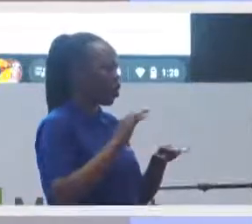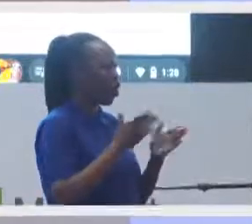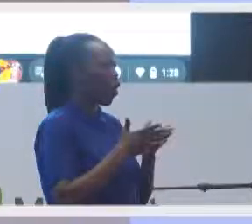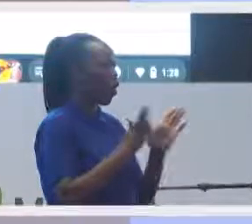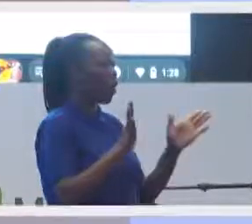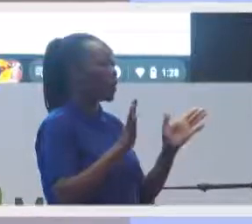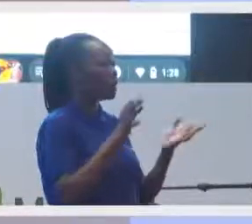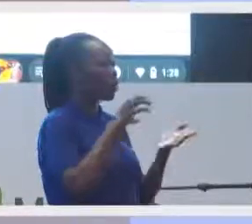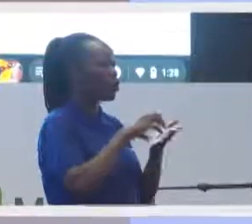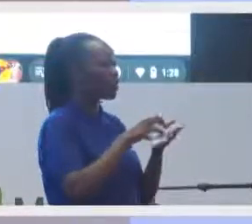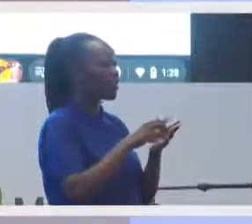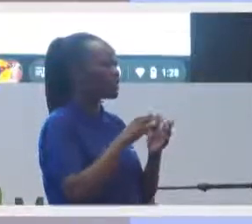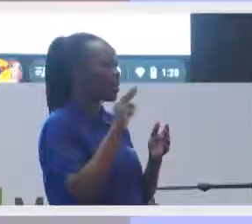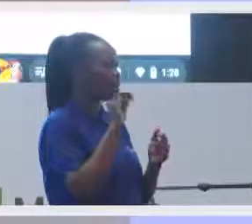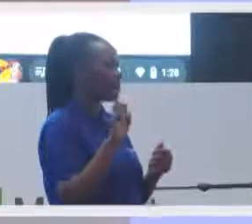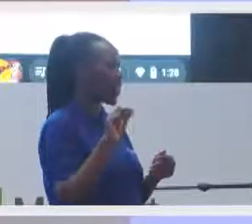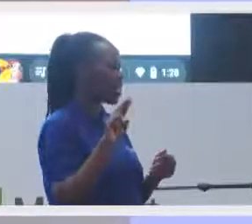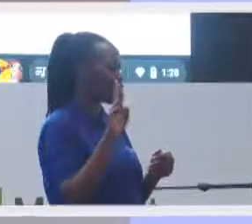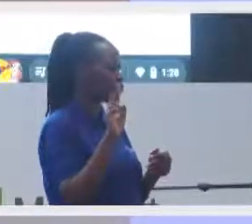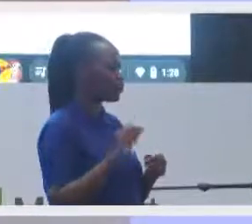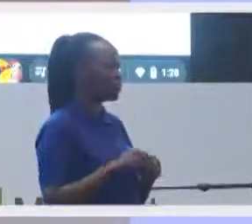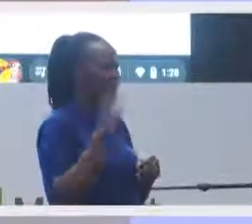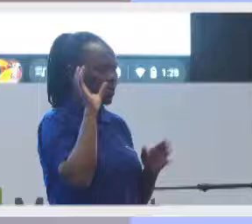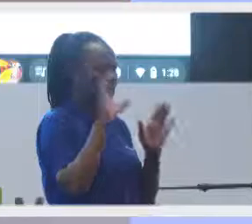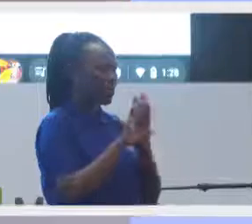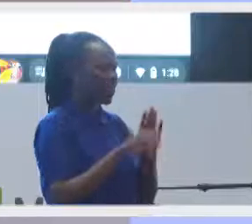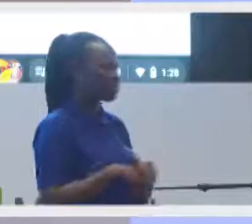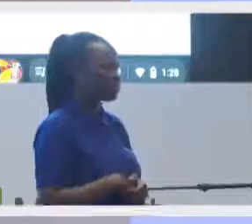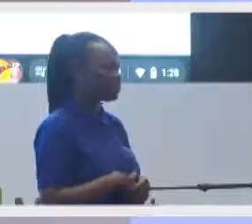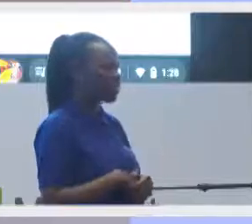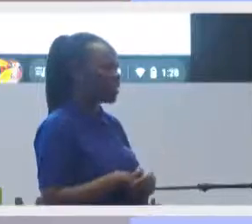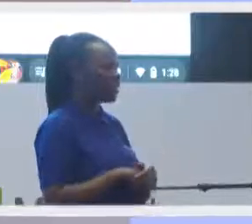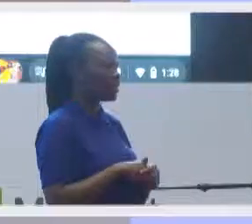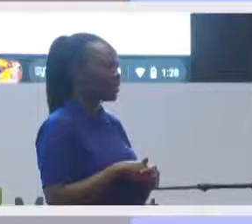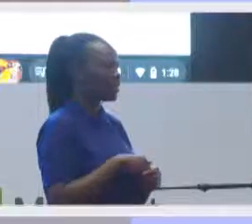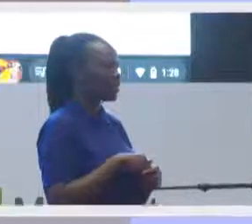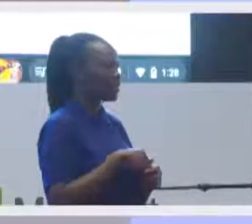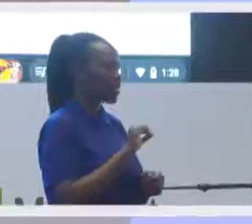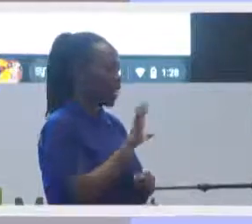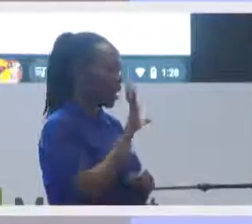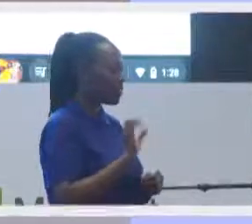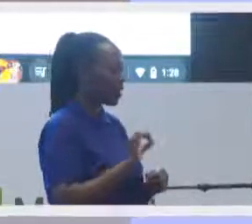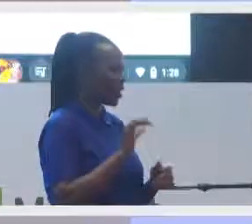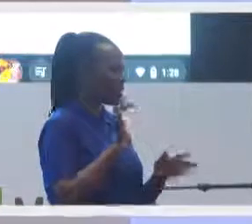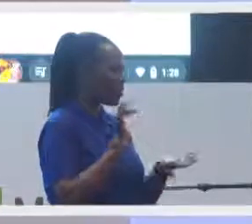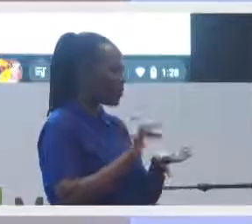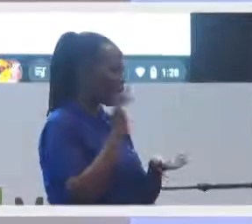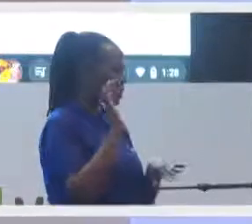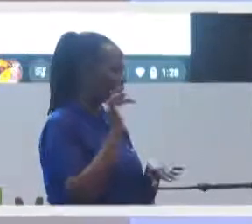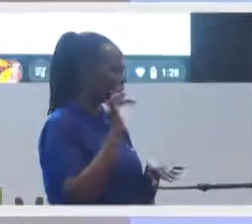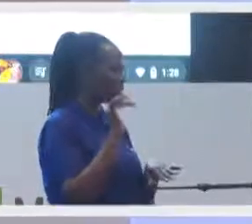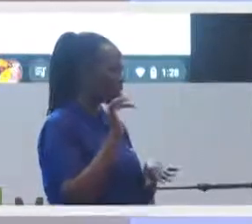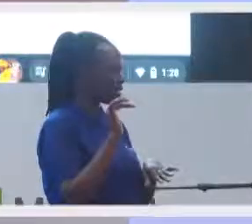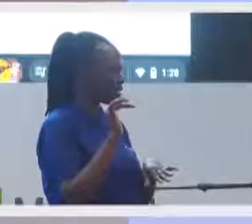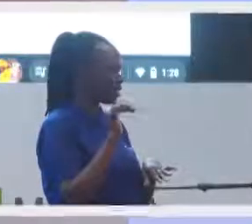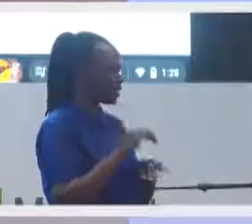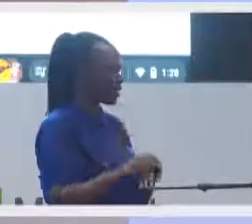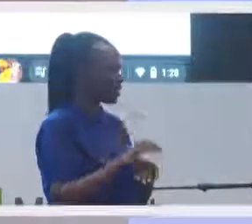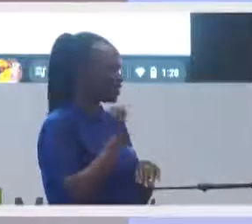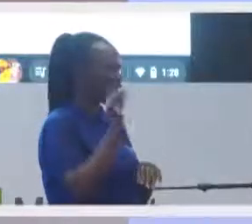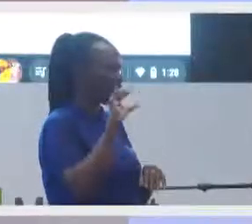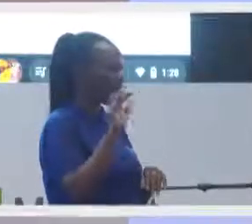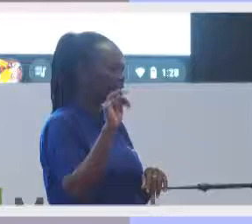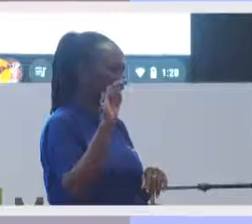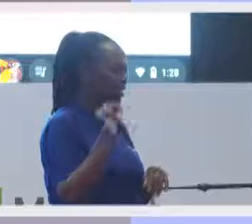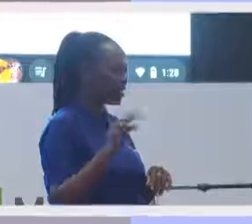context menu. Image. Inclusive Africa. Chromic. Appears to be. Ruins of the ancient city